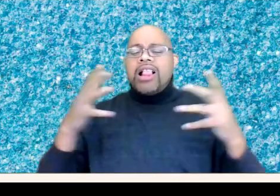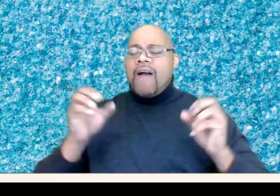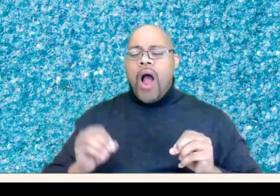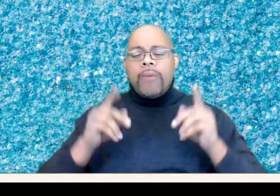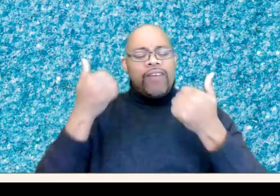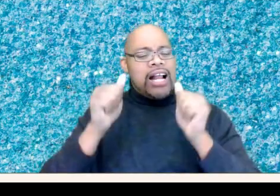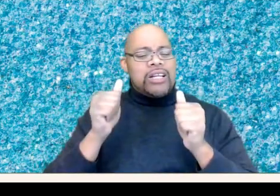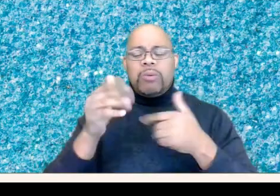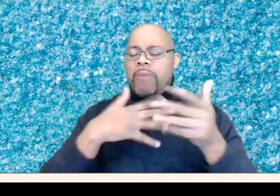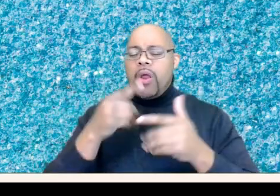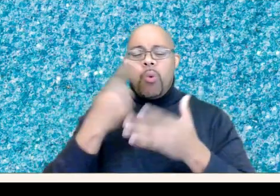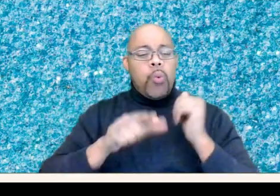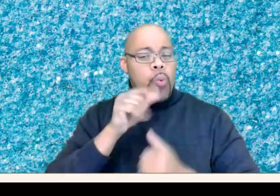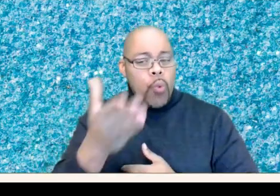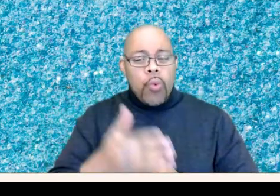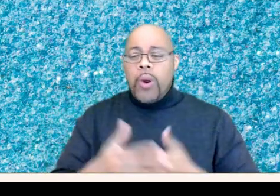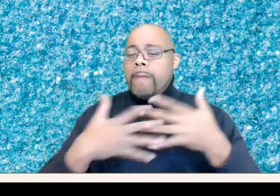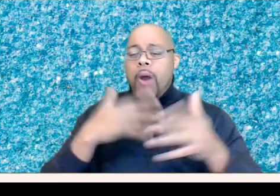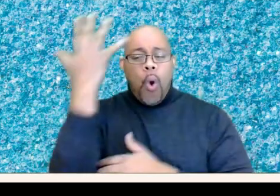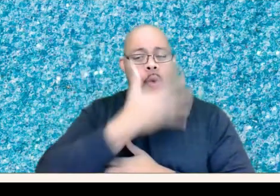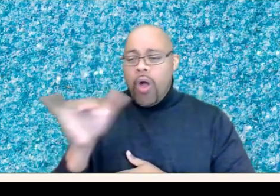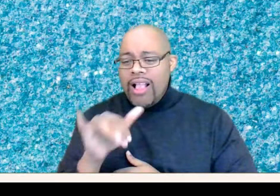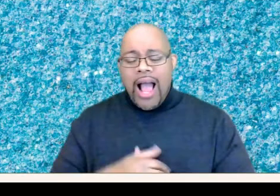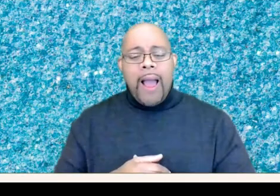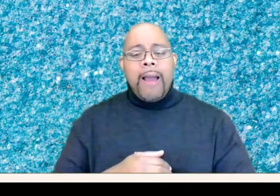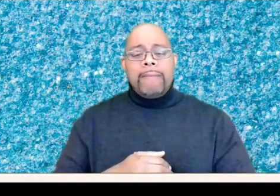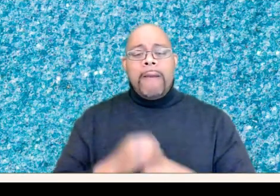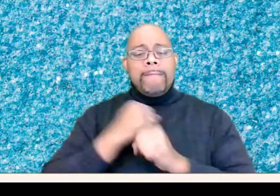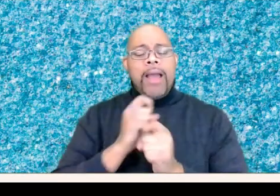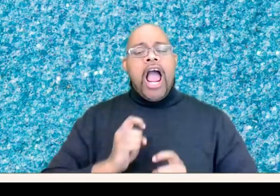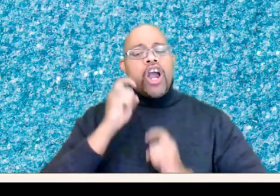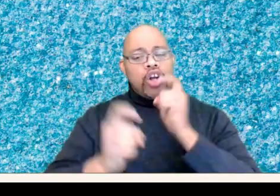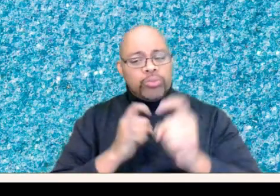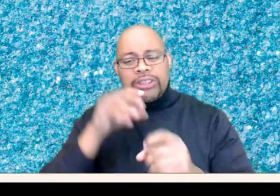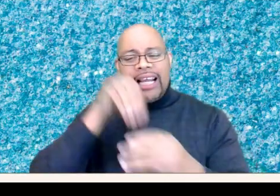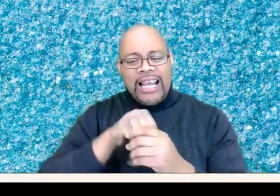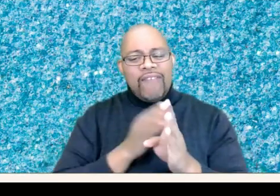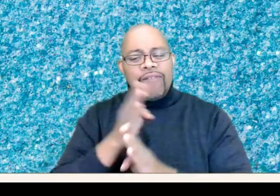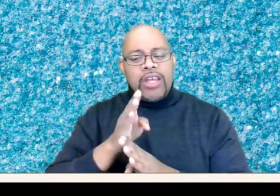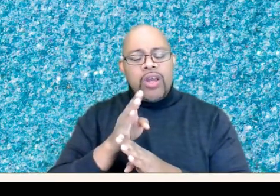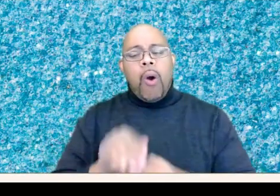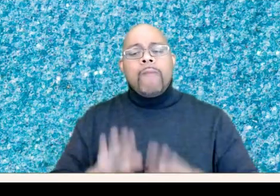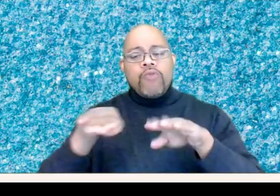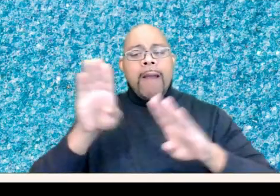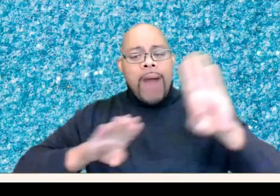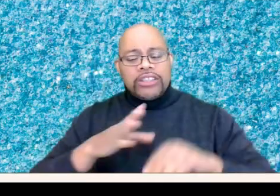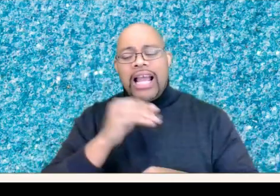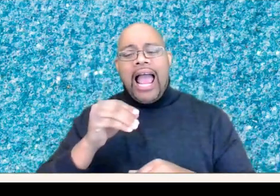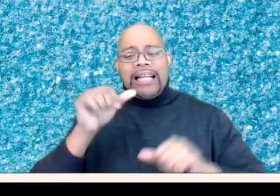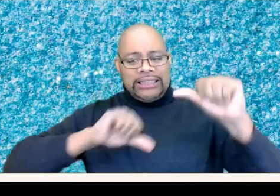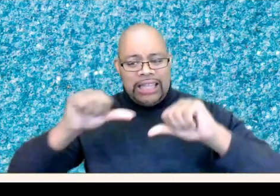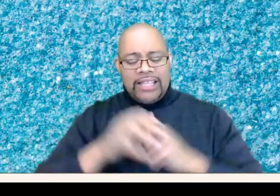for anyone, no matter who you are, no matter what you look like, to make significant contributions within the field of marine biology and marine